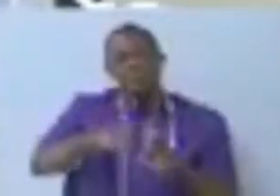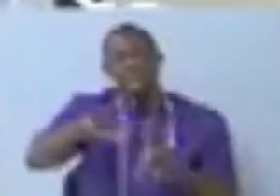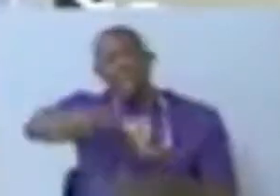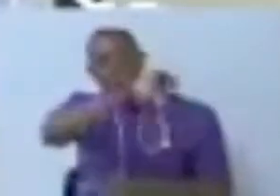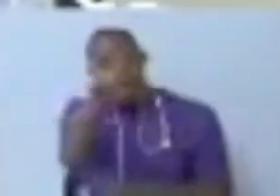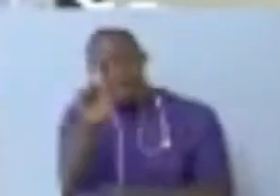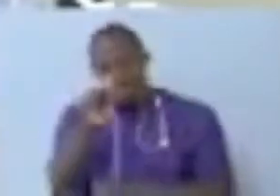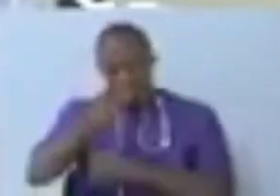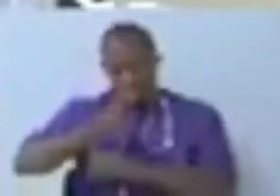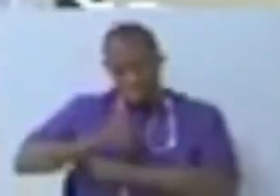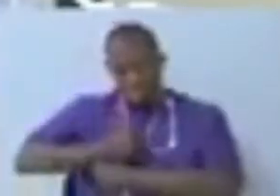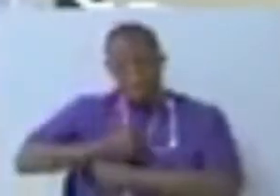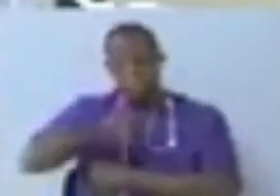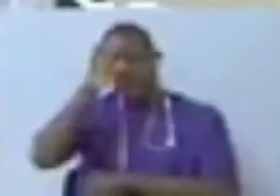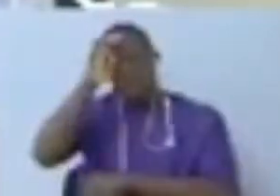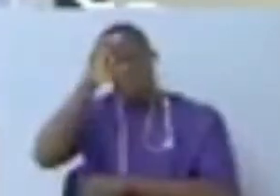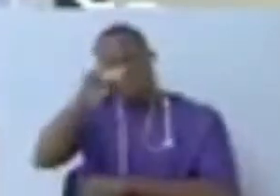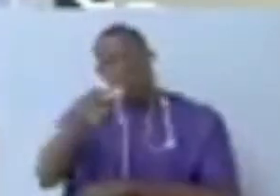Interior Minister.